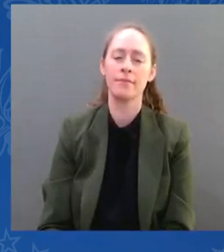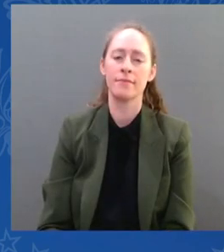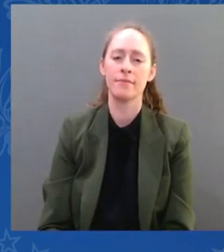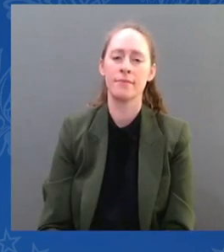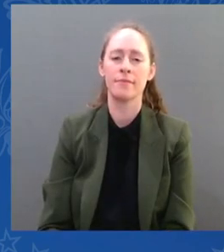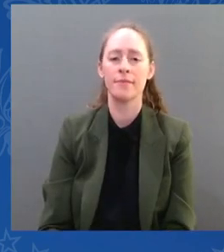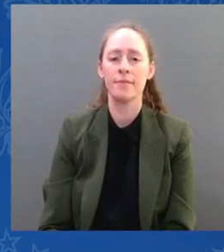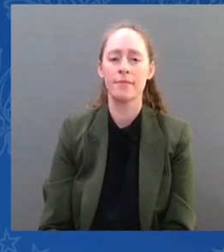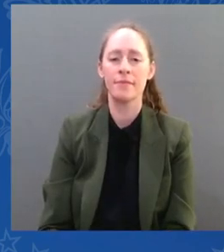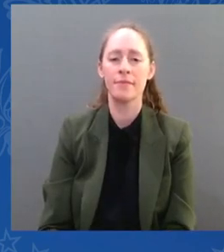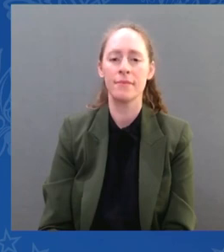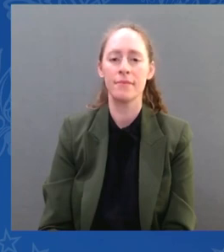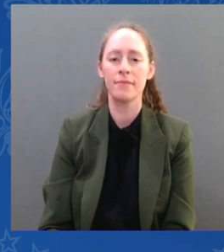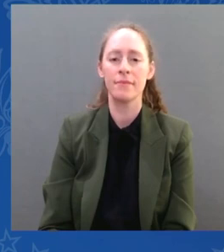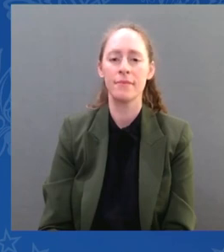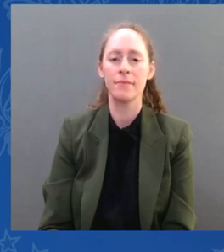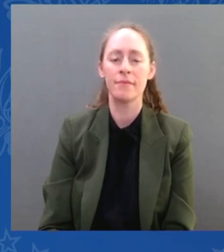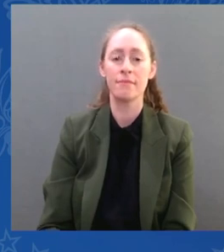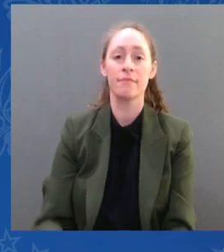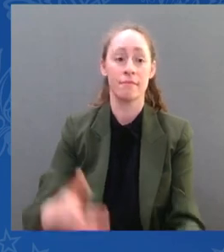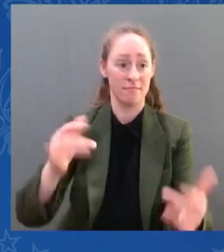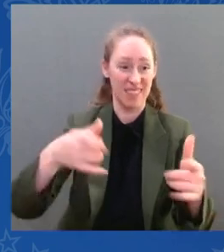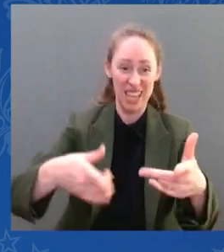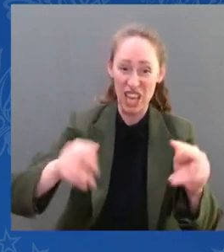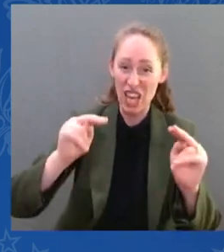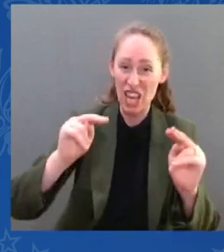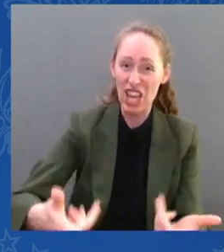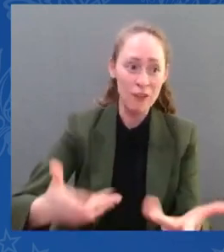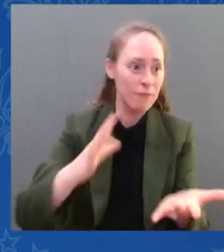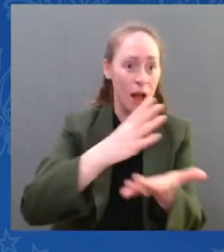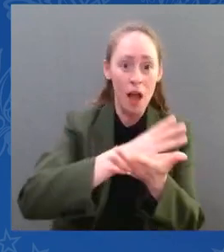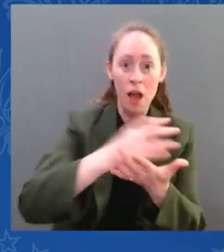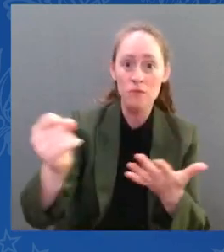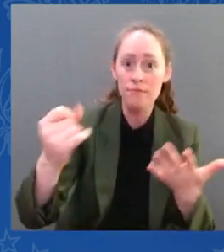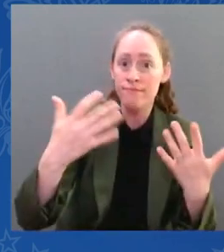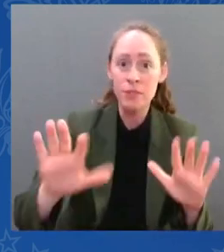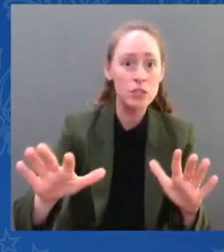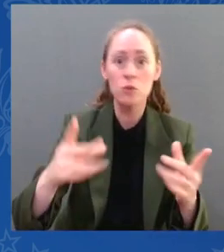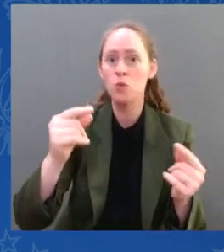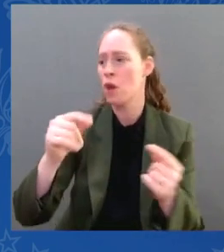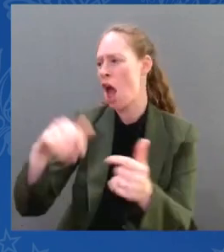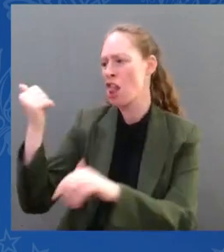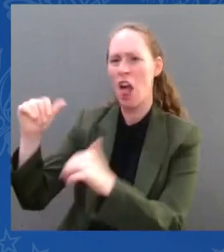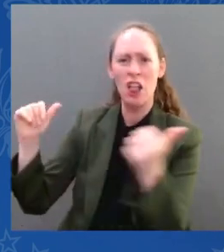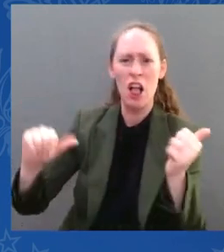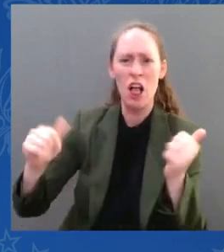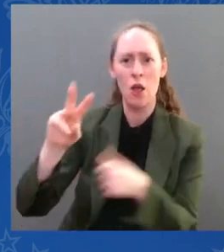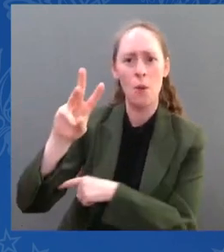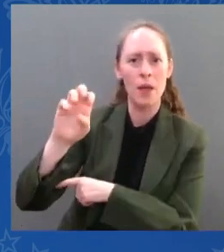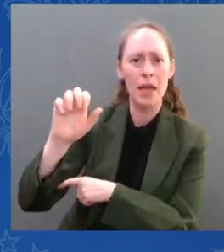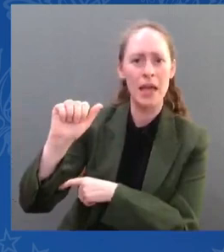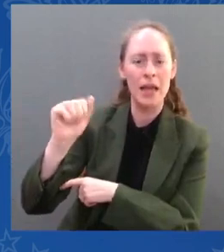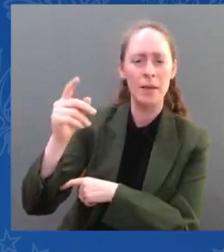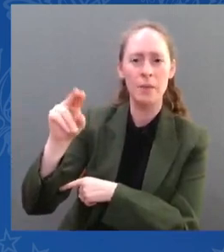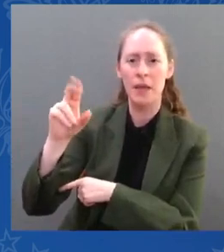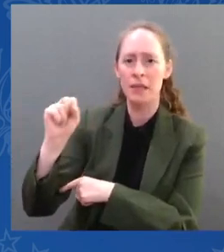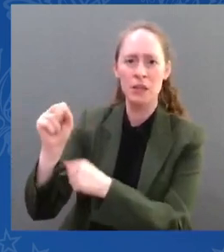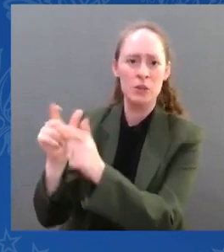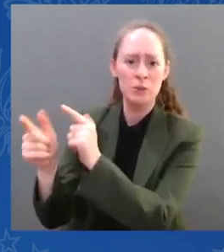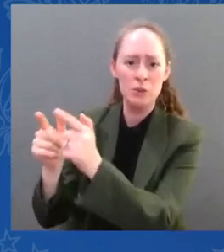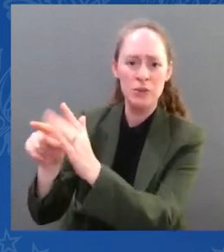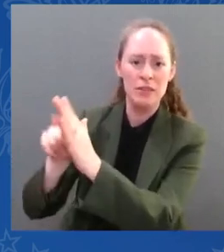M16 rifle, sometimes exposing his entire body to fire in order to engage the enemy from a better vantage